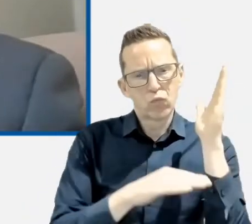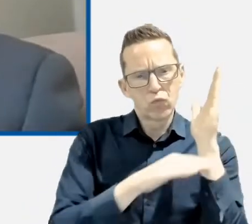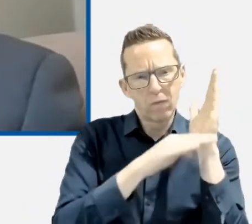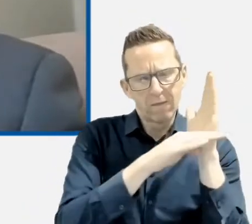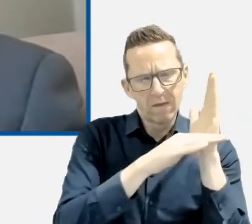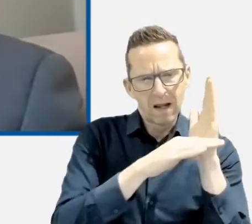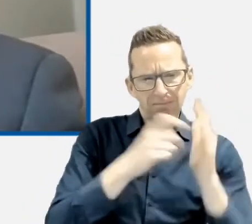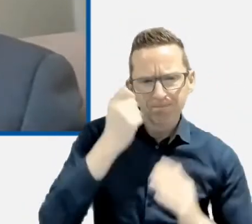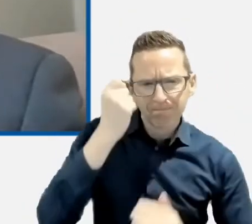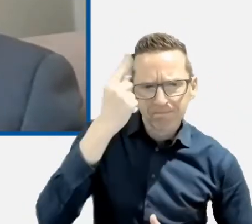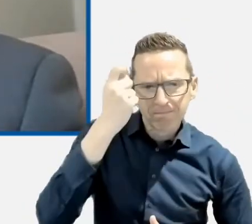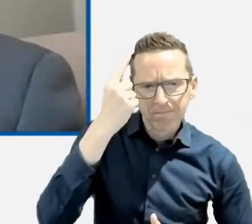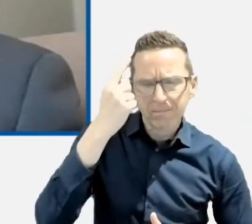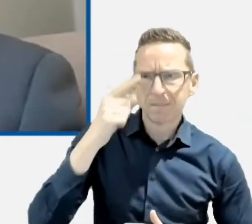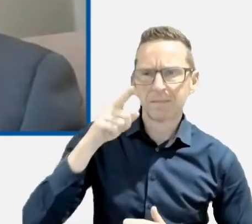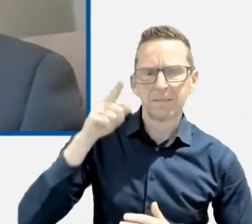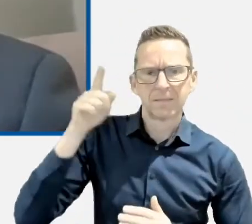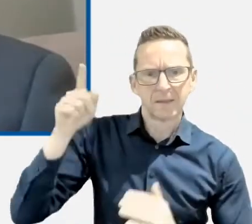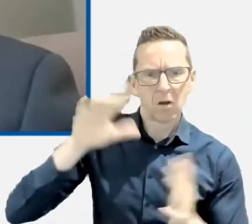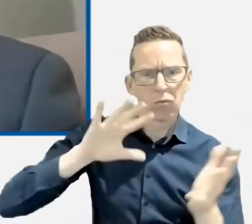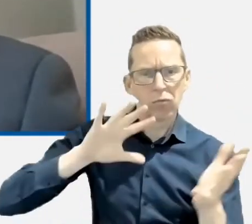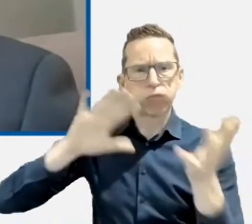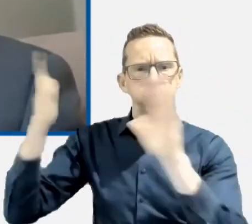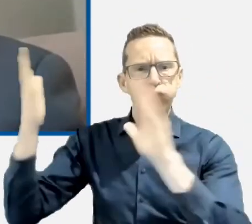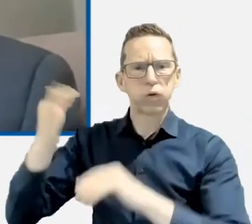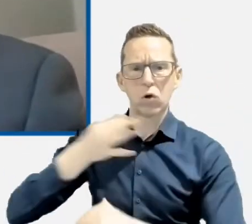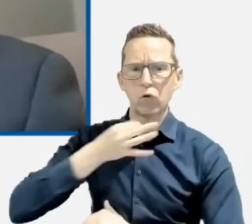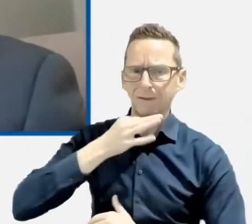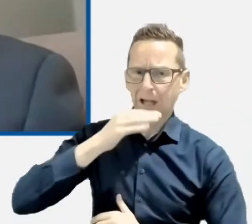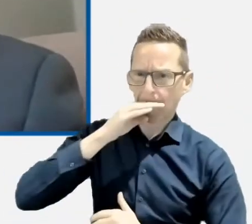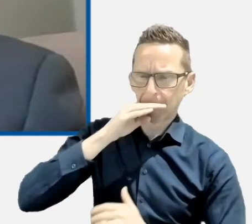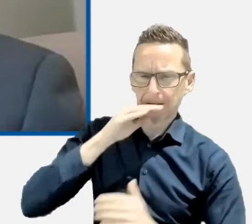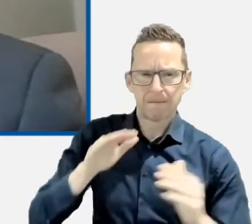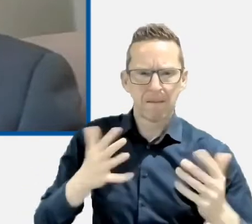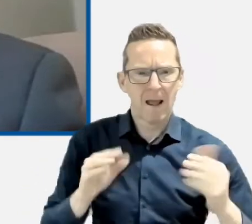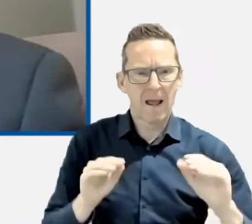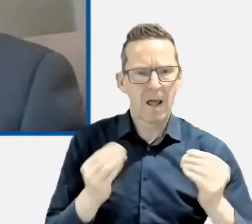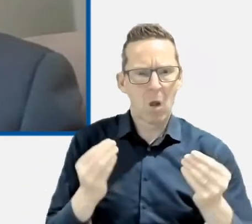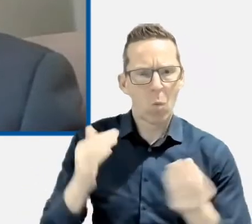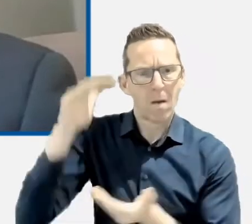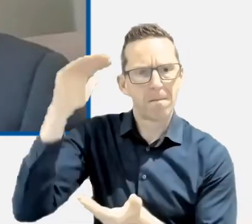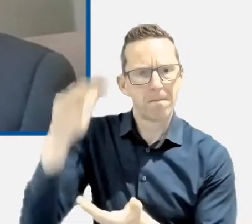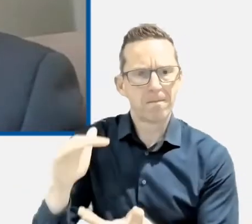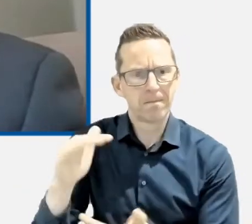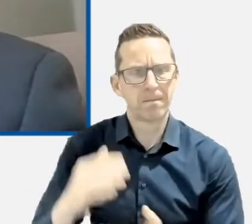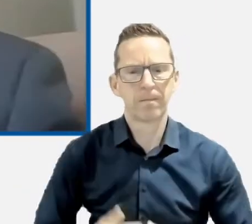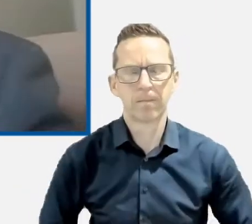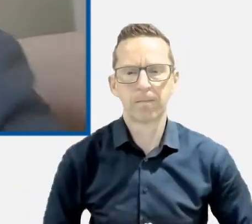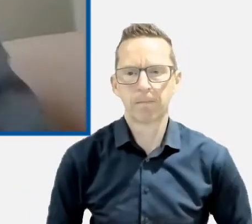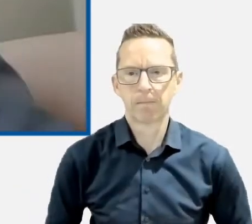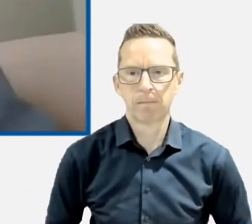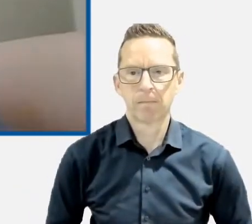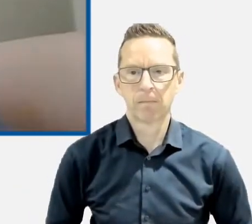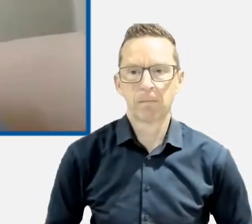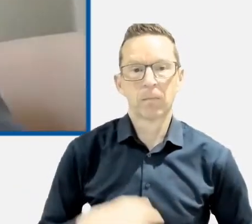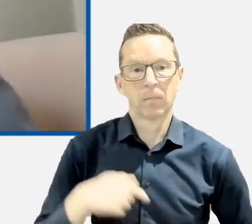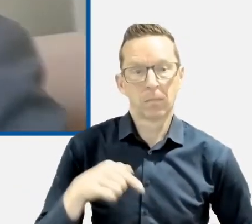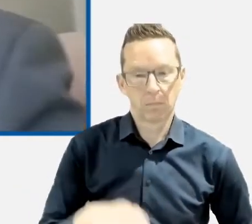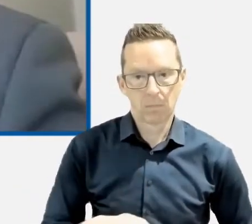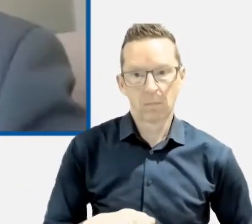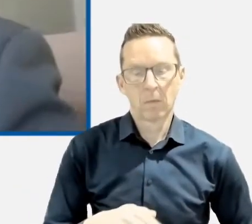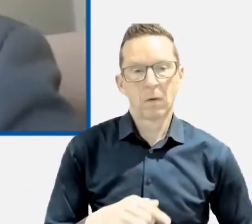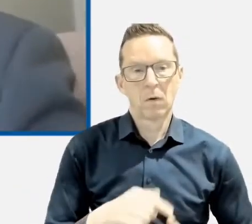session is English, but there's also interpretation into French. And if there are